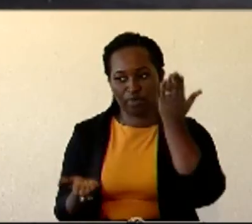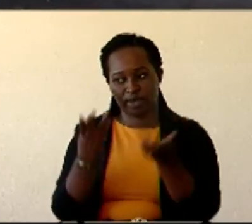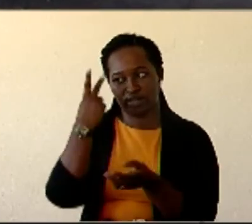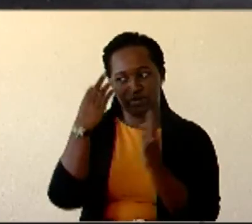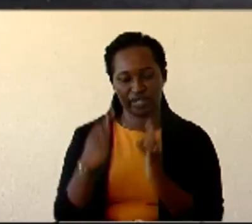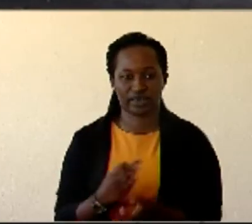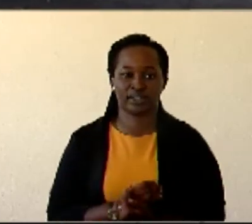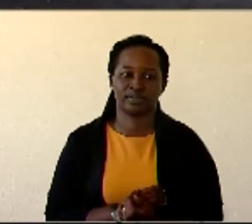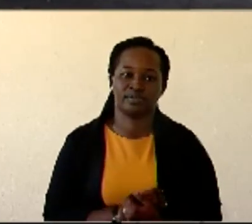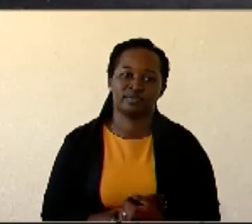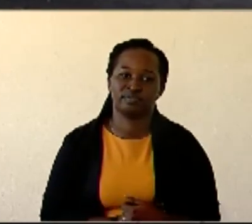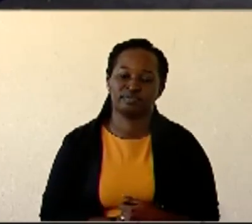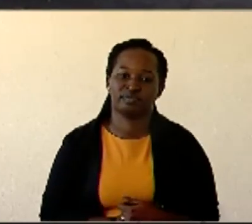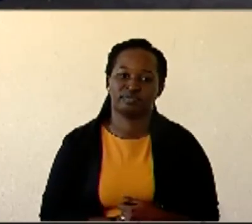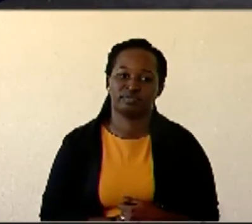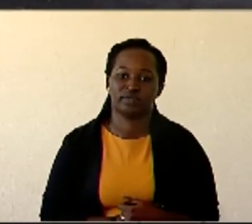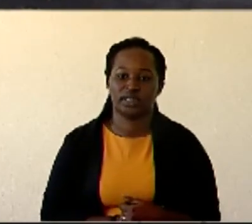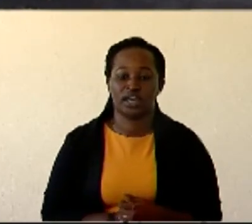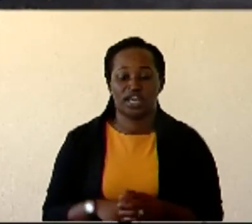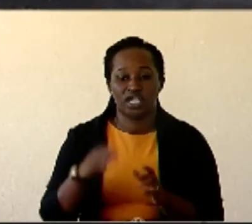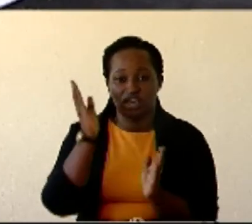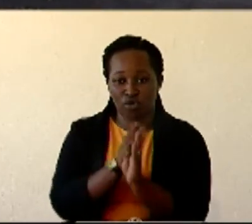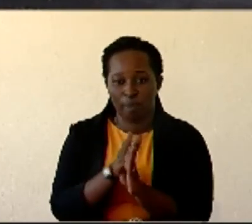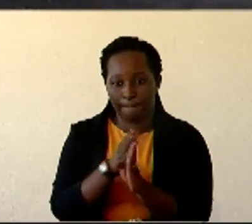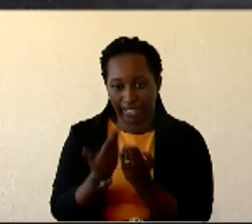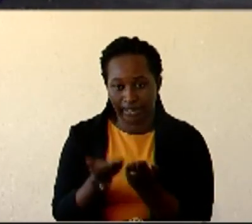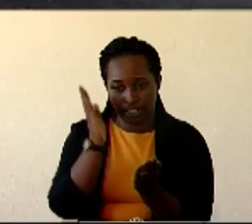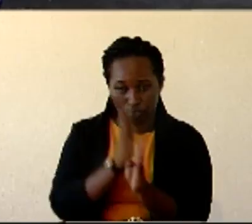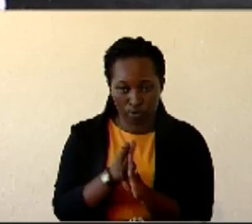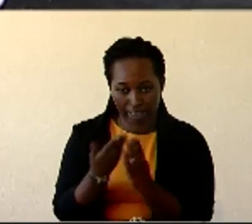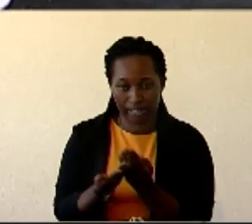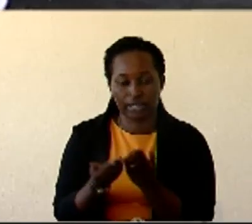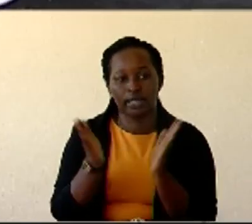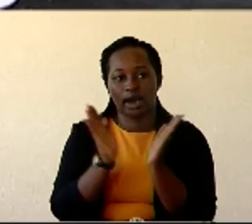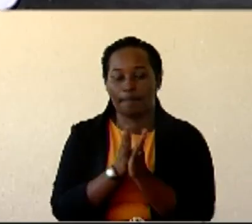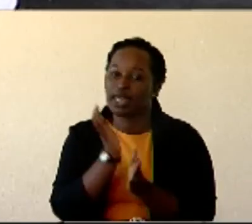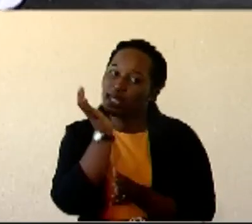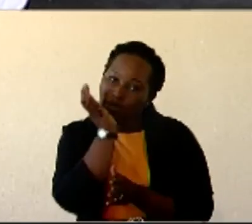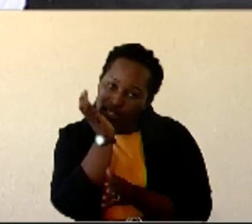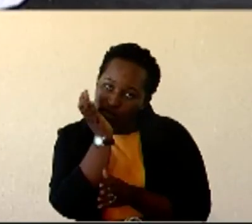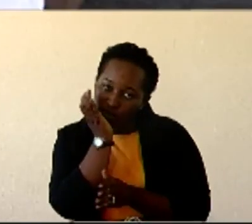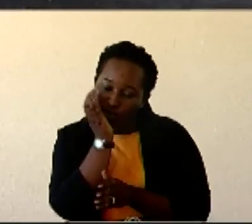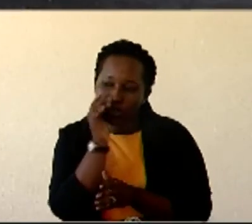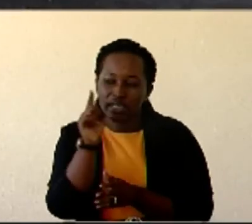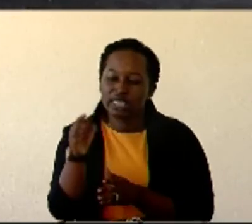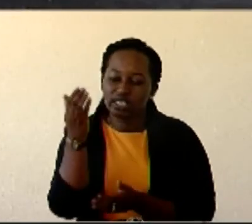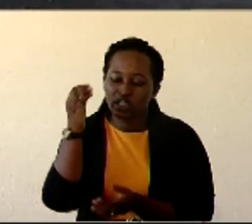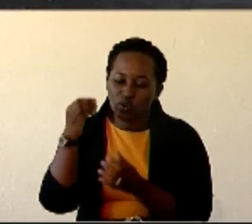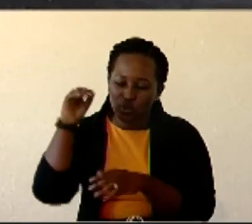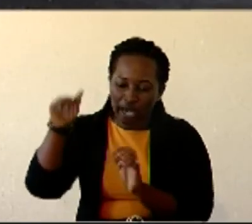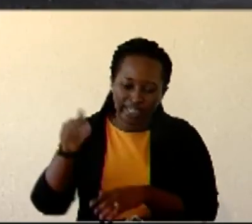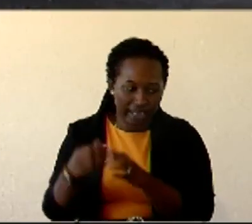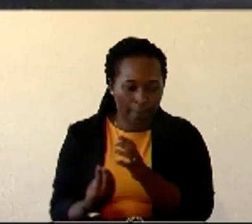two commodities here, two crops. Compare cassava and maybe compare beans. Which one takes longer